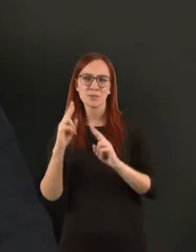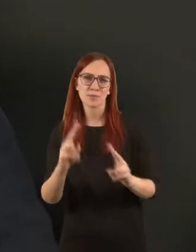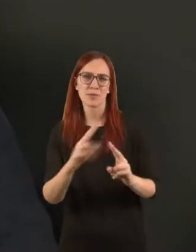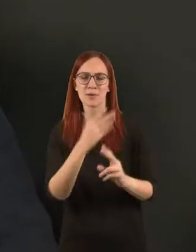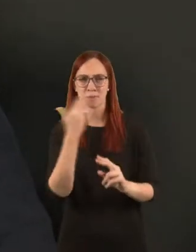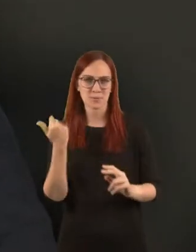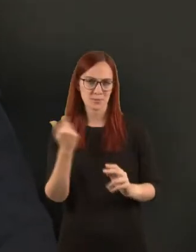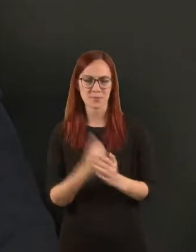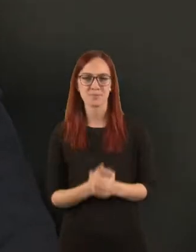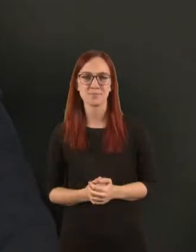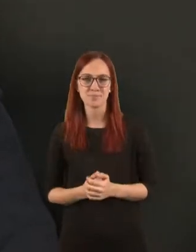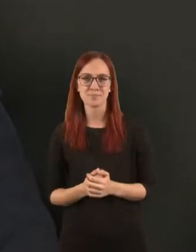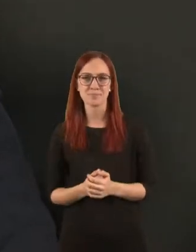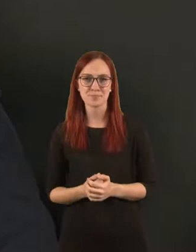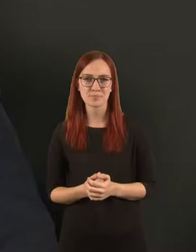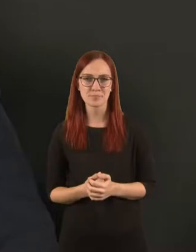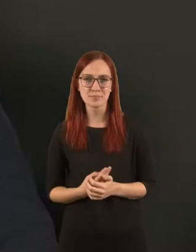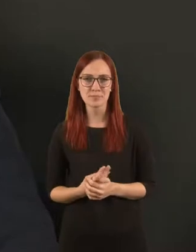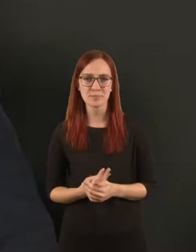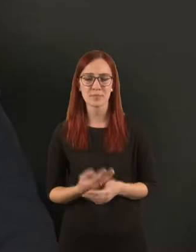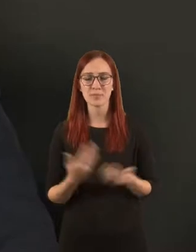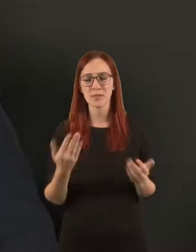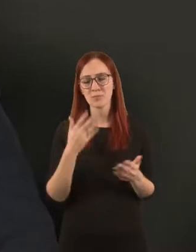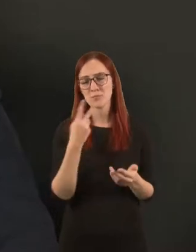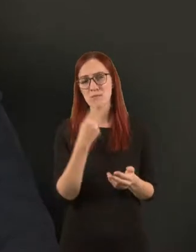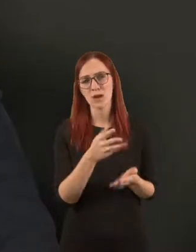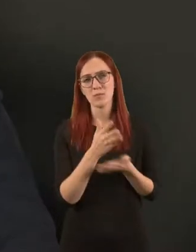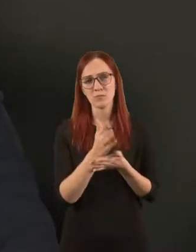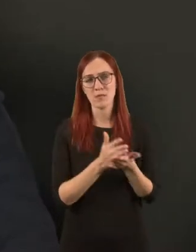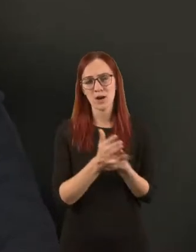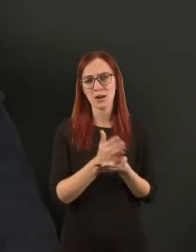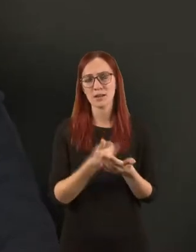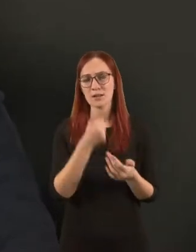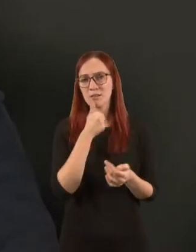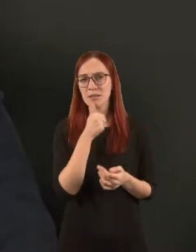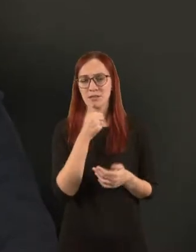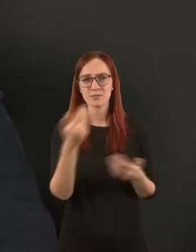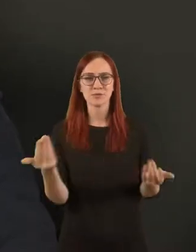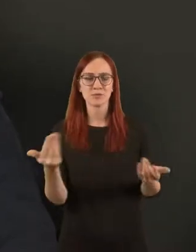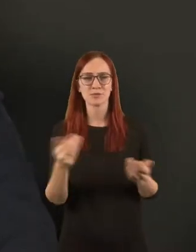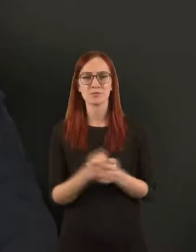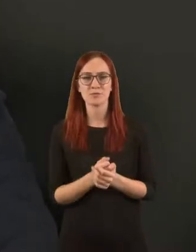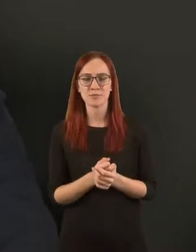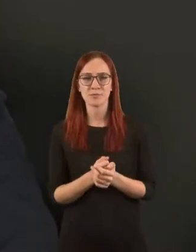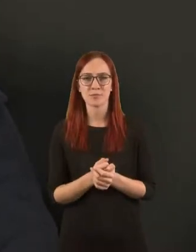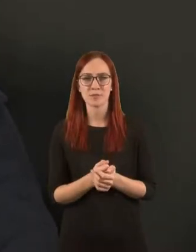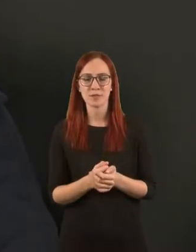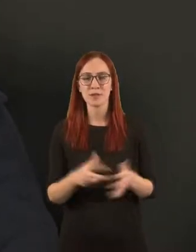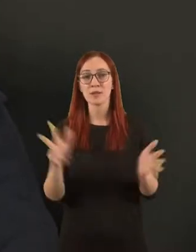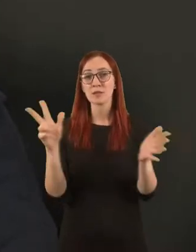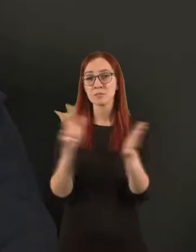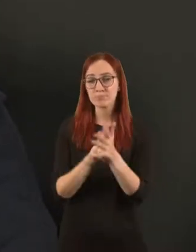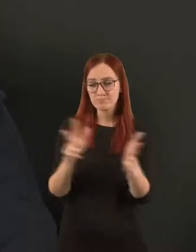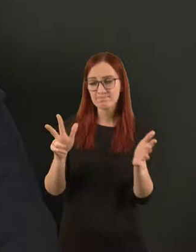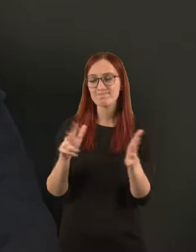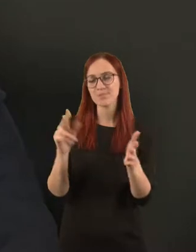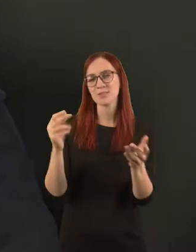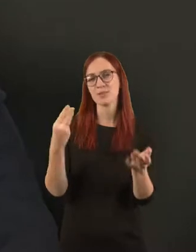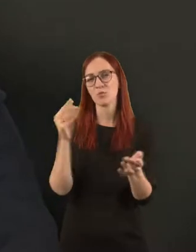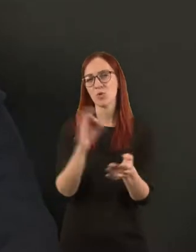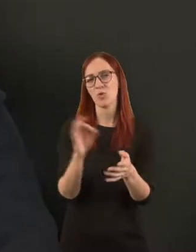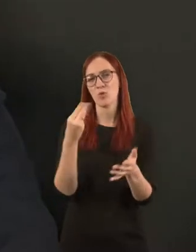is detrimental and often creates obstacles and unwillingness